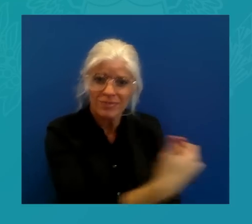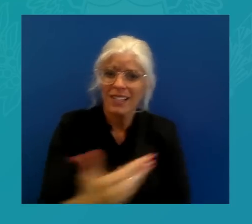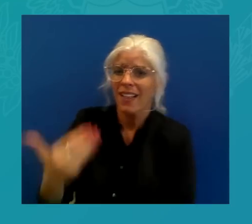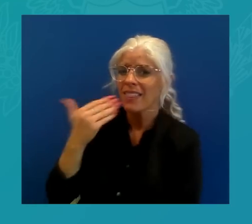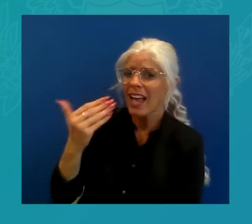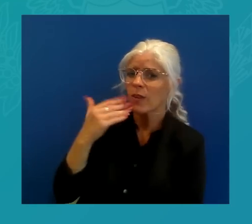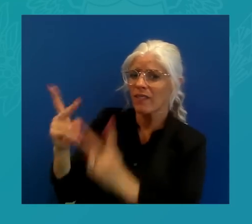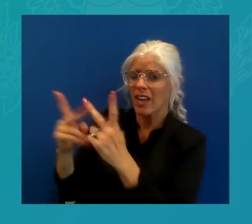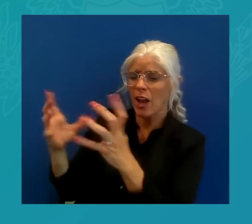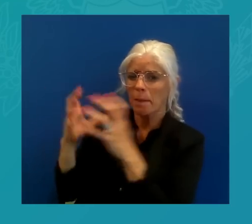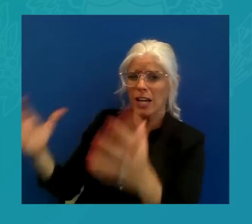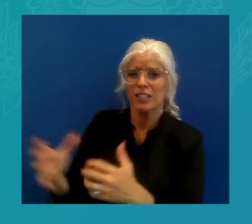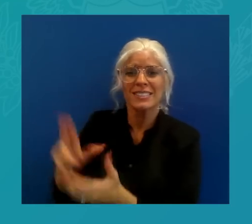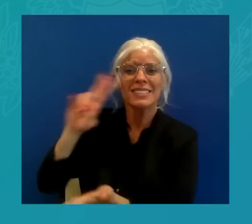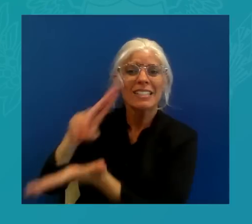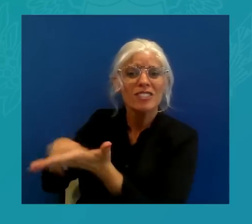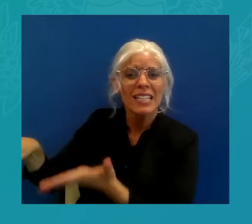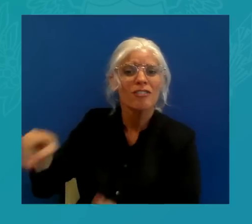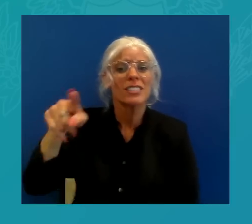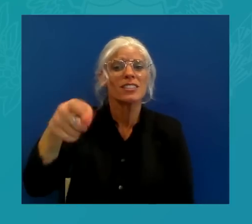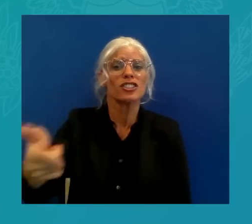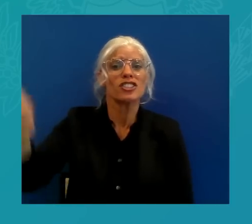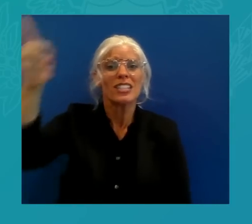Thank you very much. Secretary General?